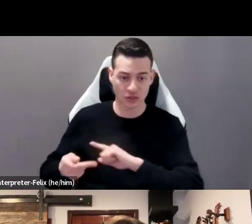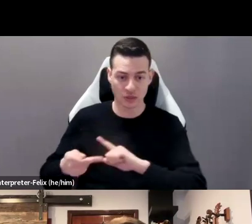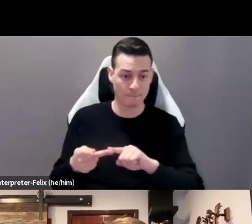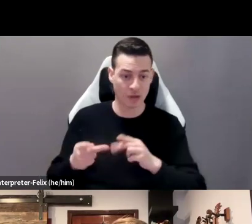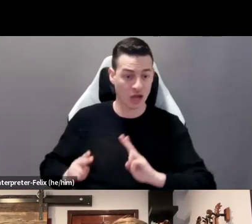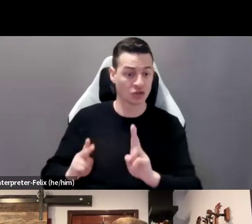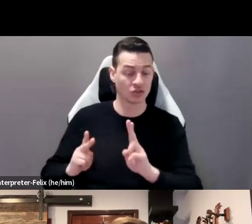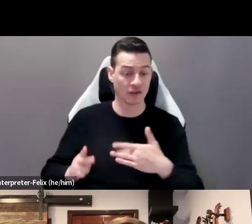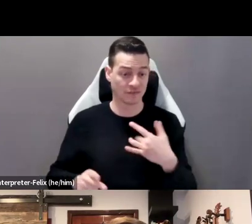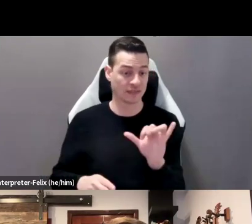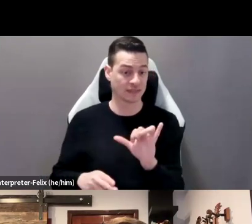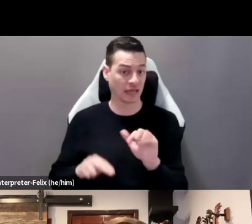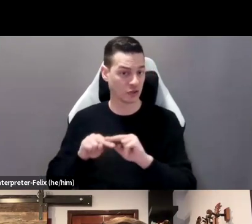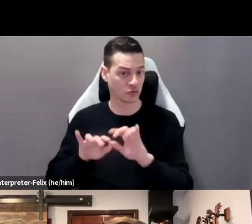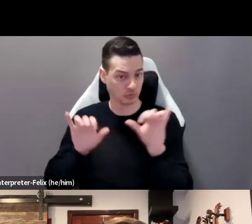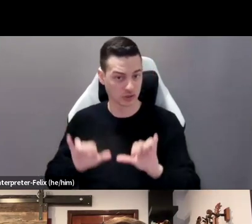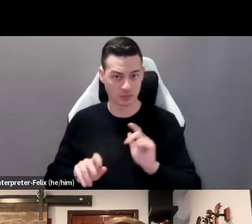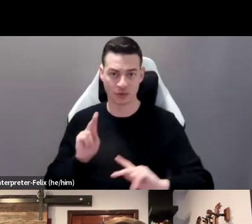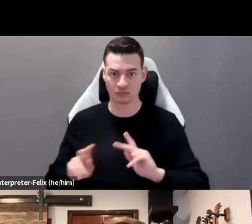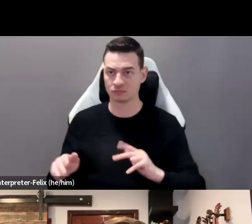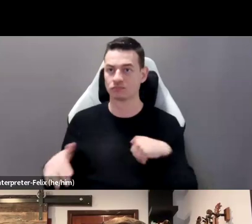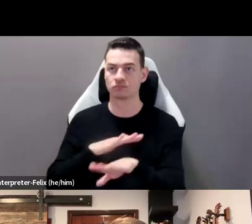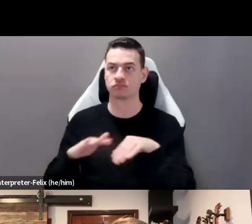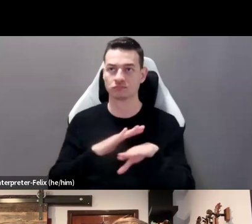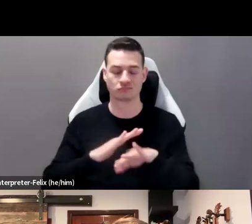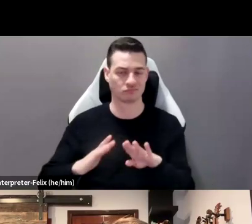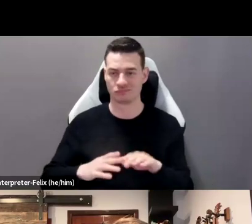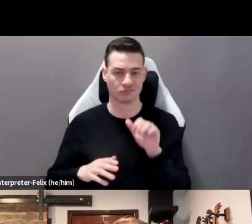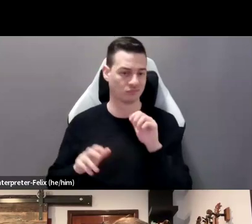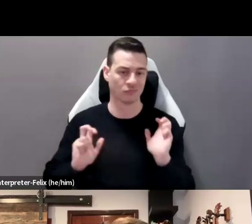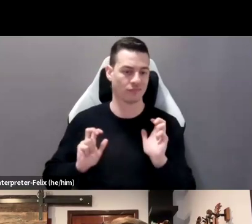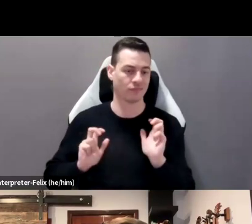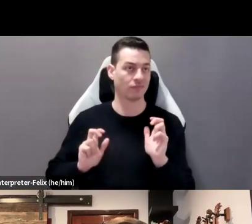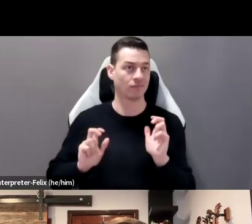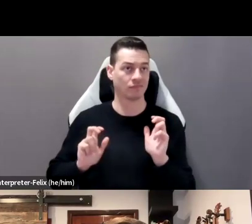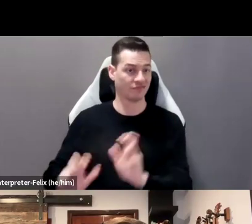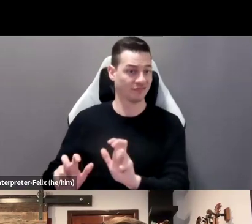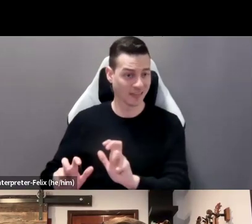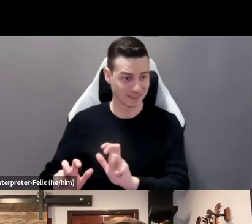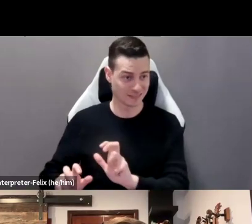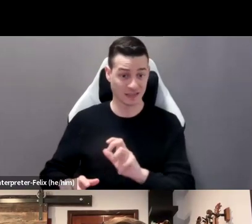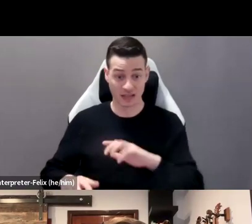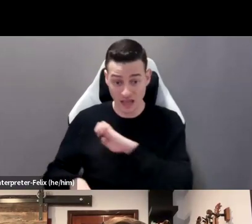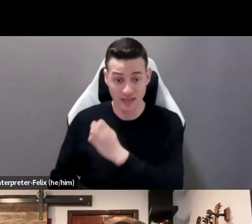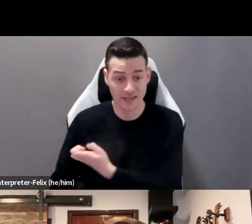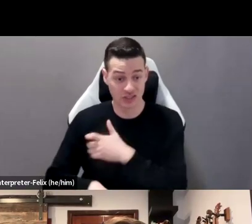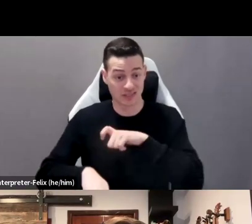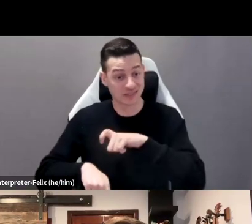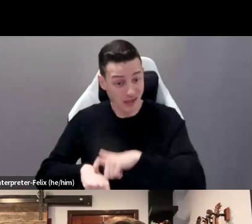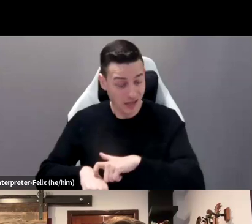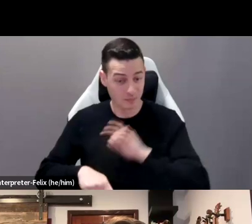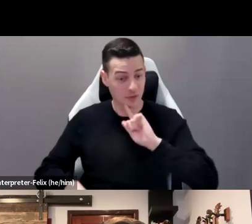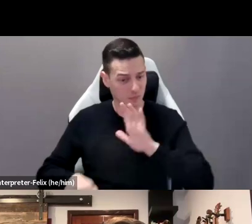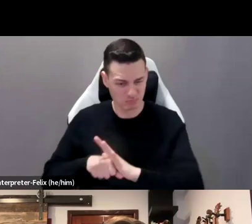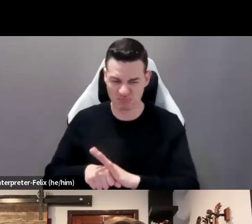just getting what they have to get done and they're not so invested. This is my feeling, maybe other people have different feelings. In community,